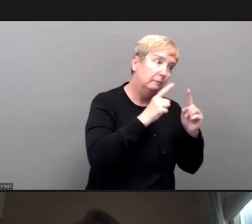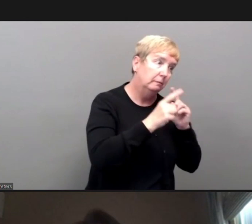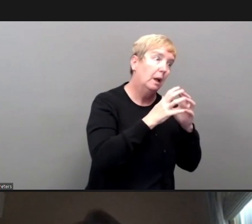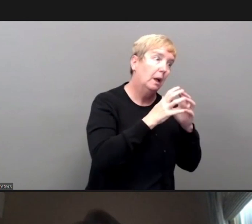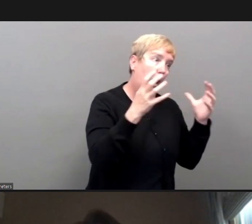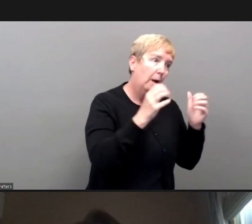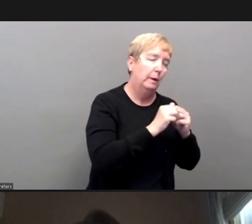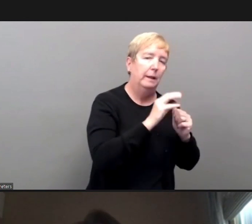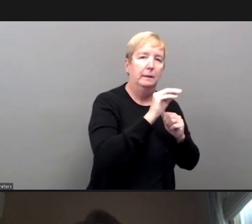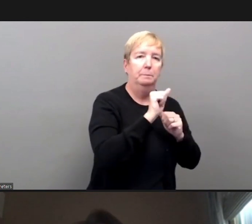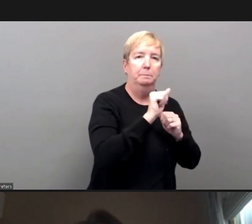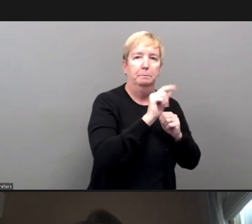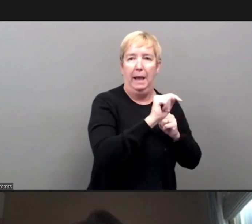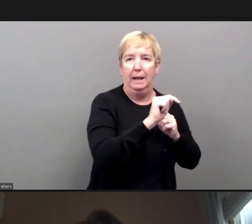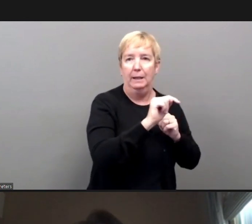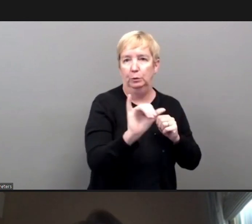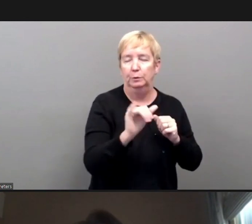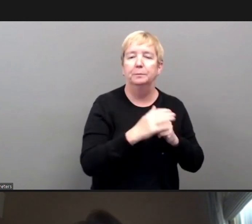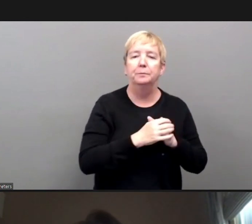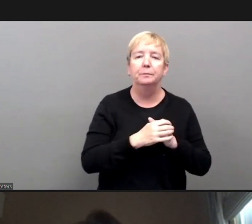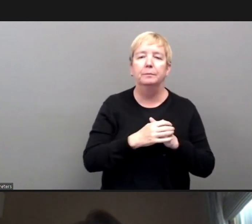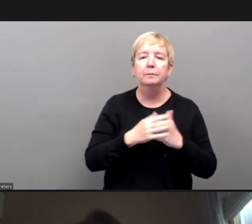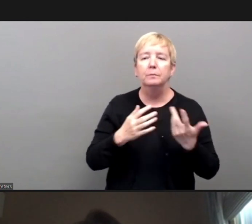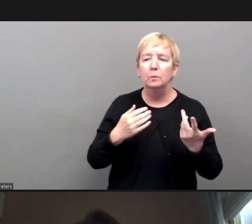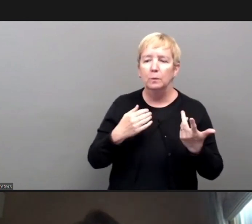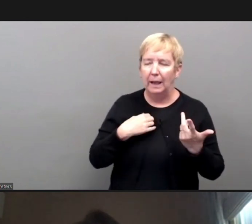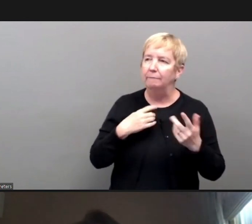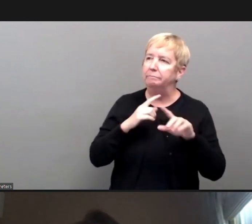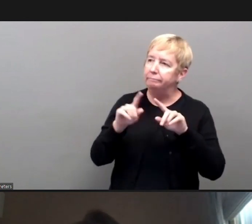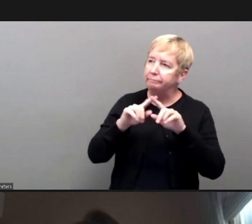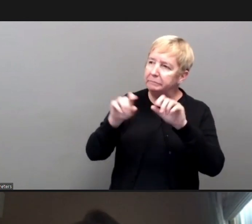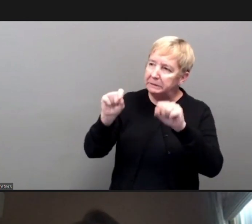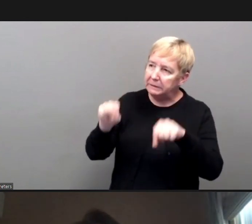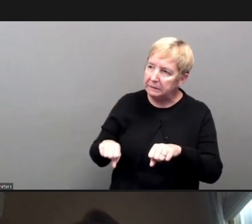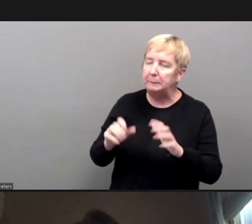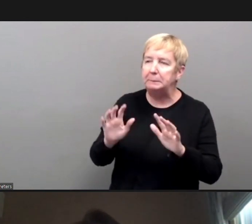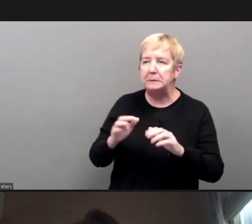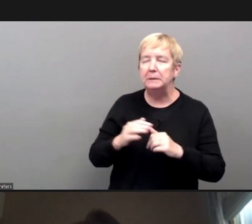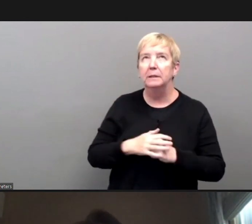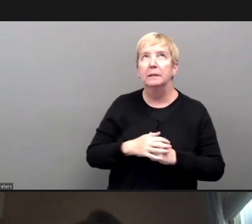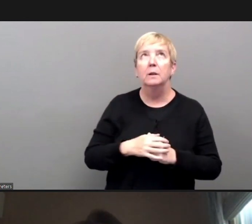we have a lot of other big systems who have employees as well, is